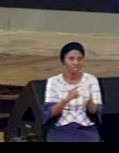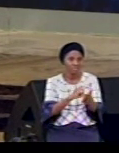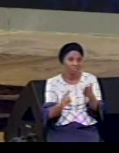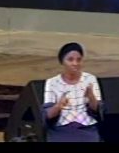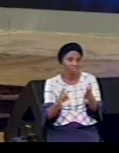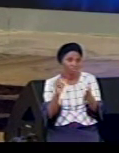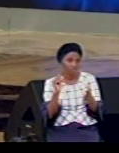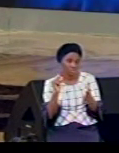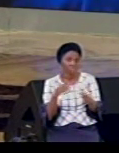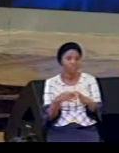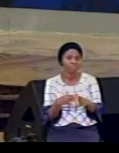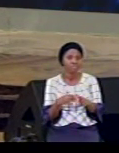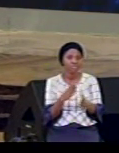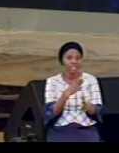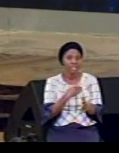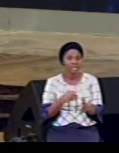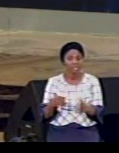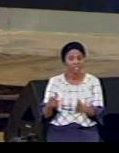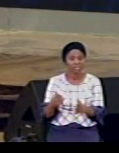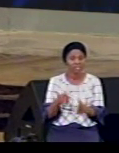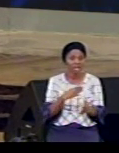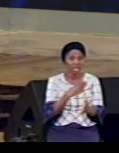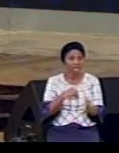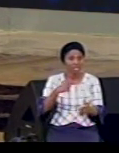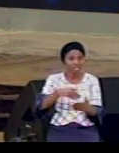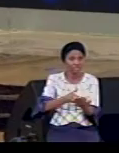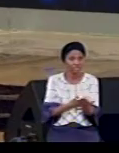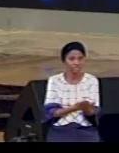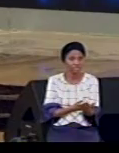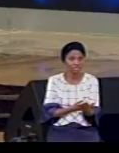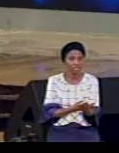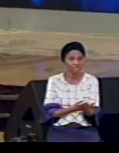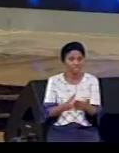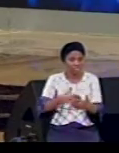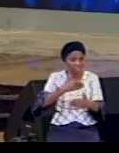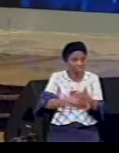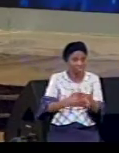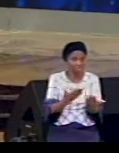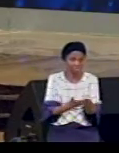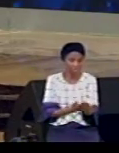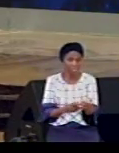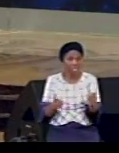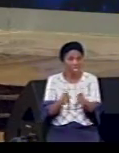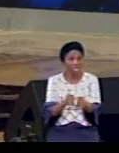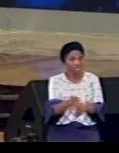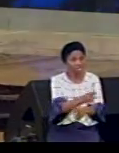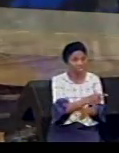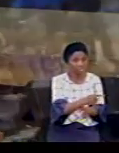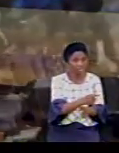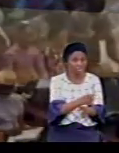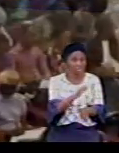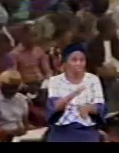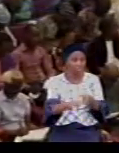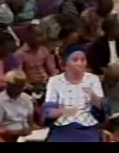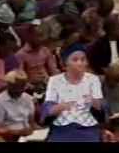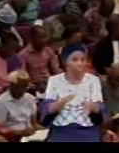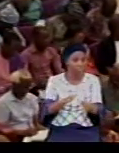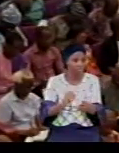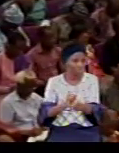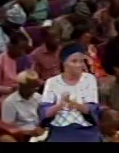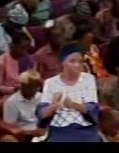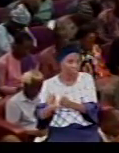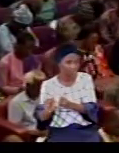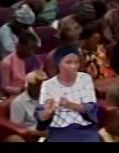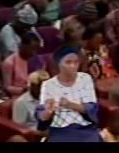20, and in the morning, the following morning, as they passed by,